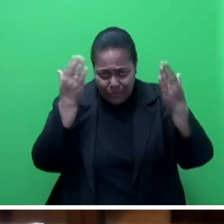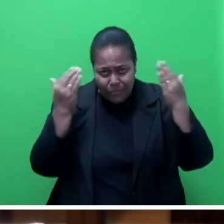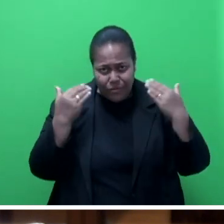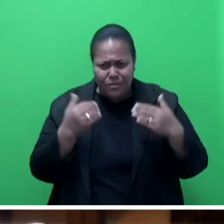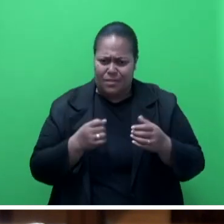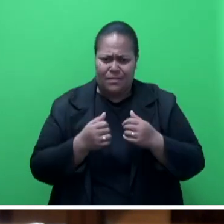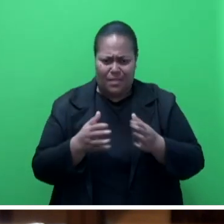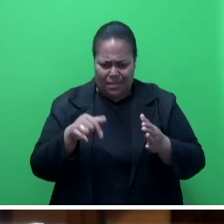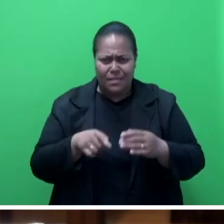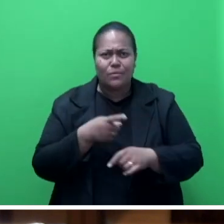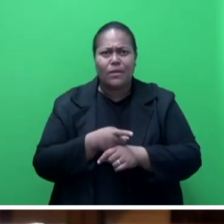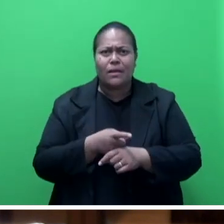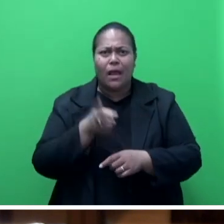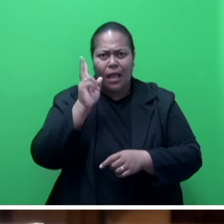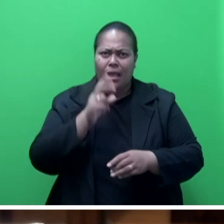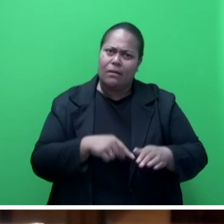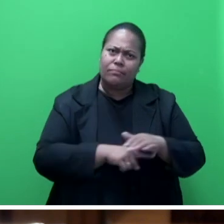out of Parliament yet again.